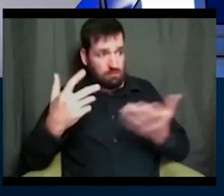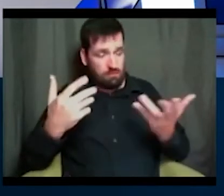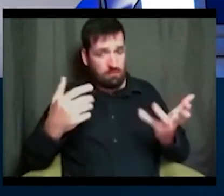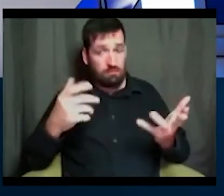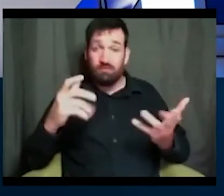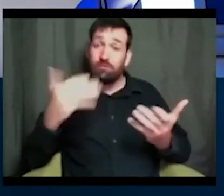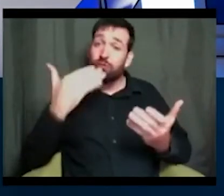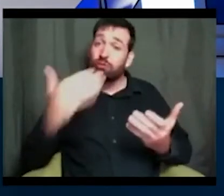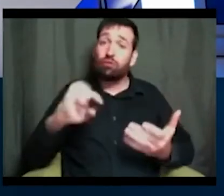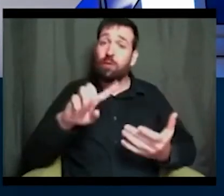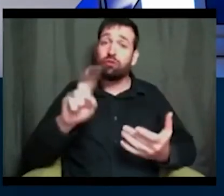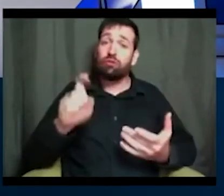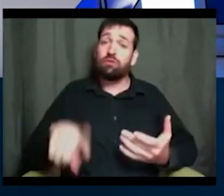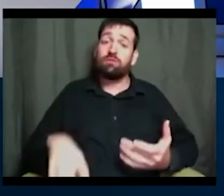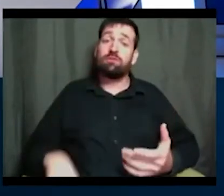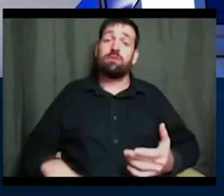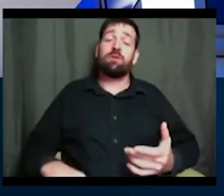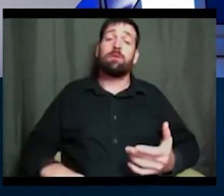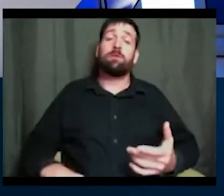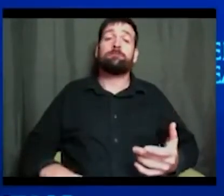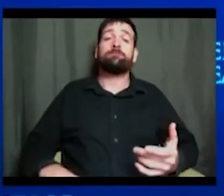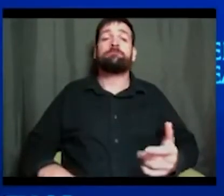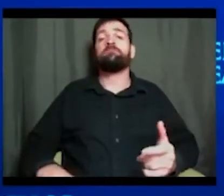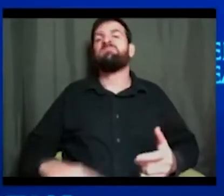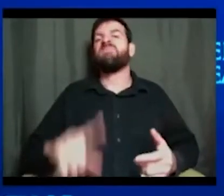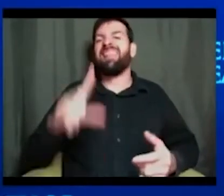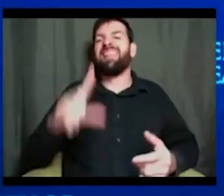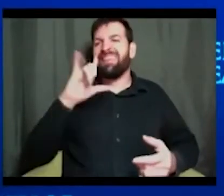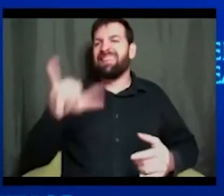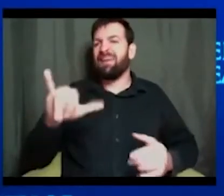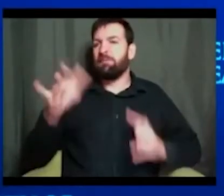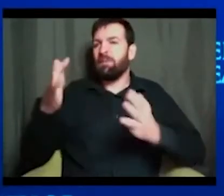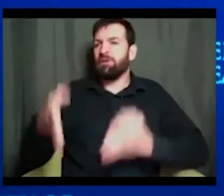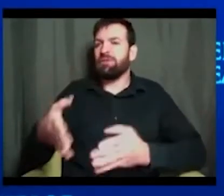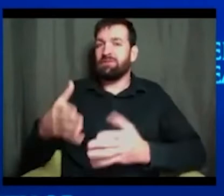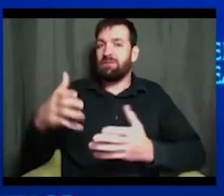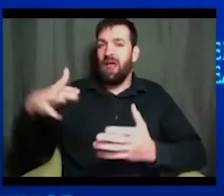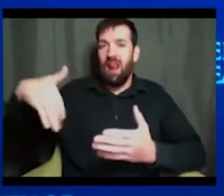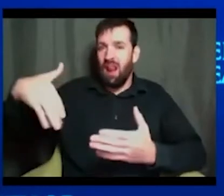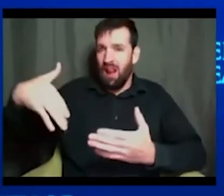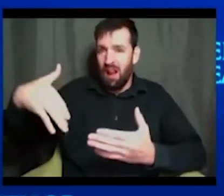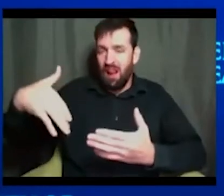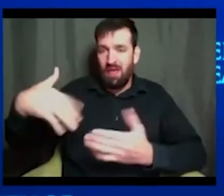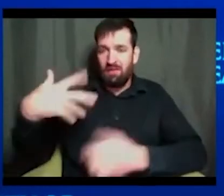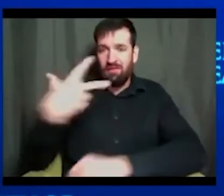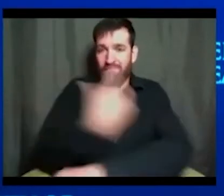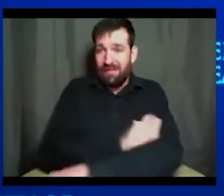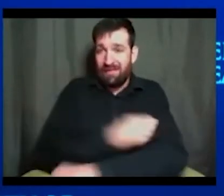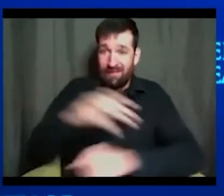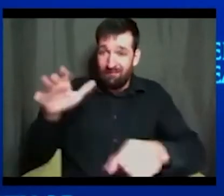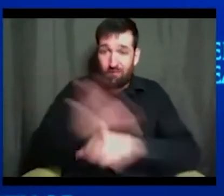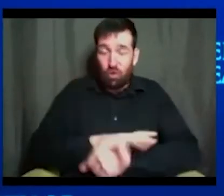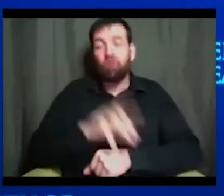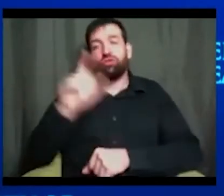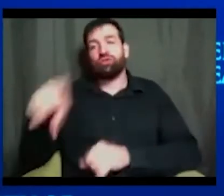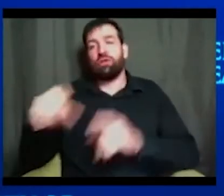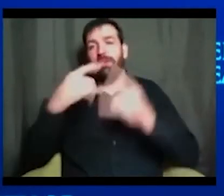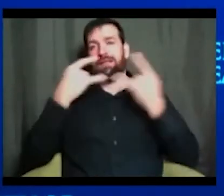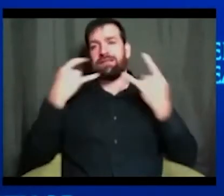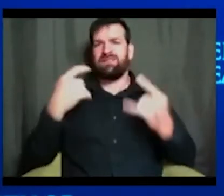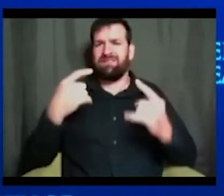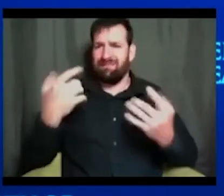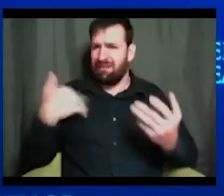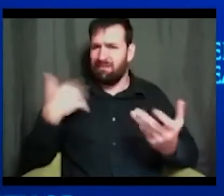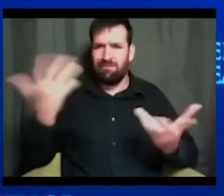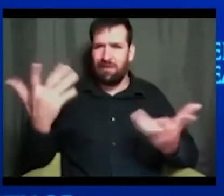I think that person who's not fully vaccinated should mask. Okay. Yeah. You've got, what do you have, 2 weeks? I don't know if the